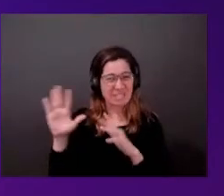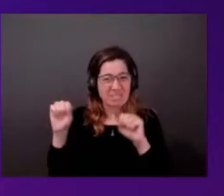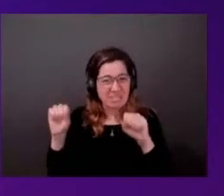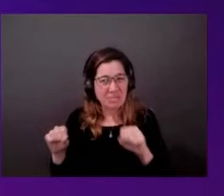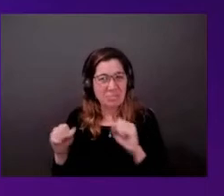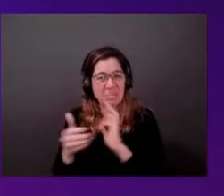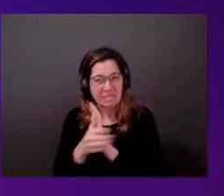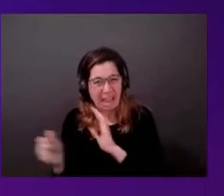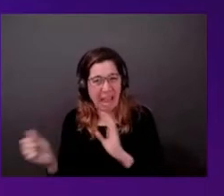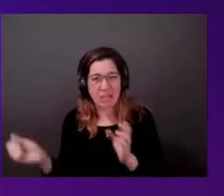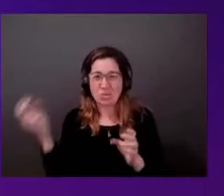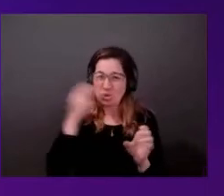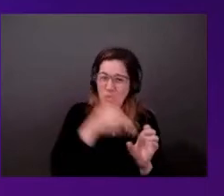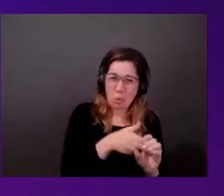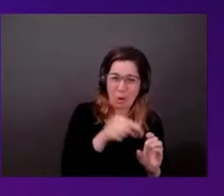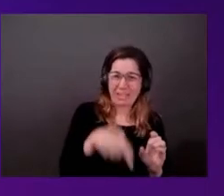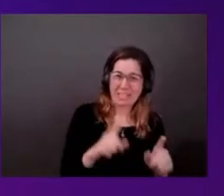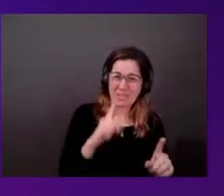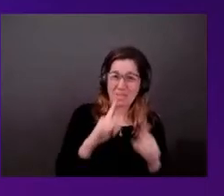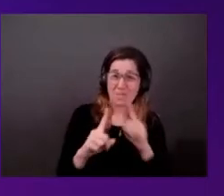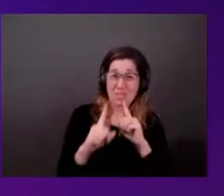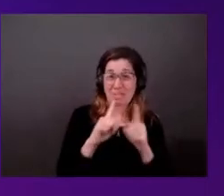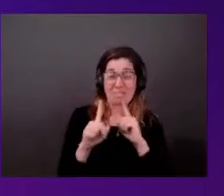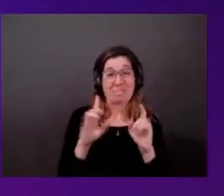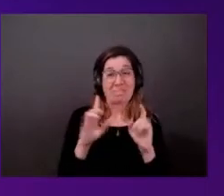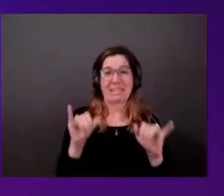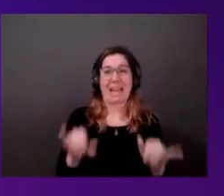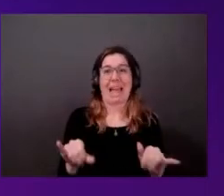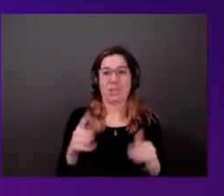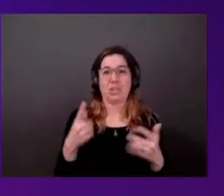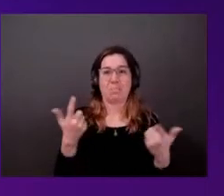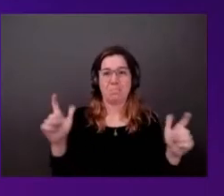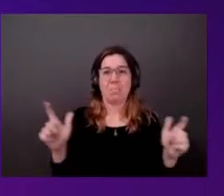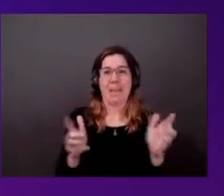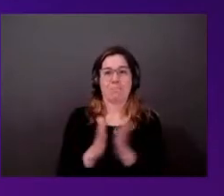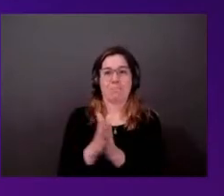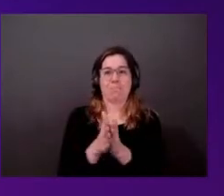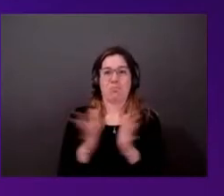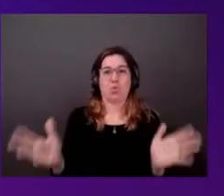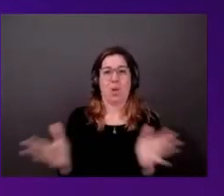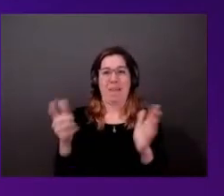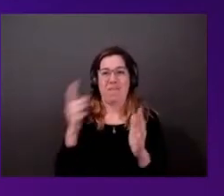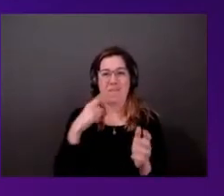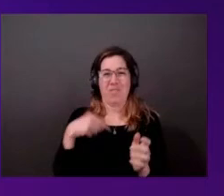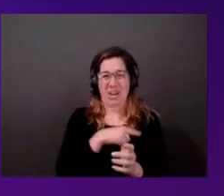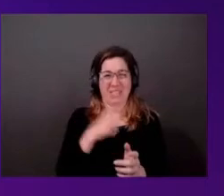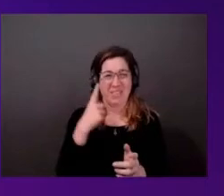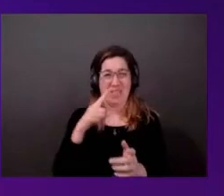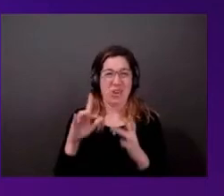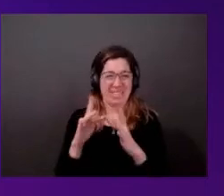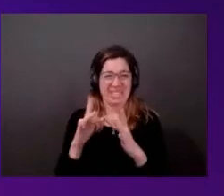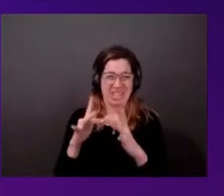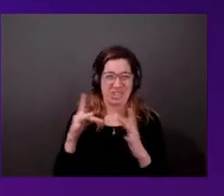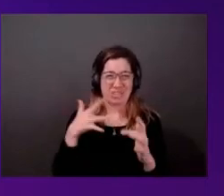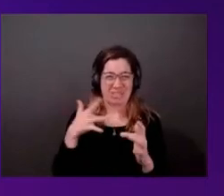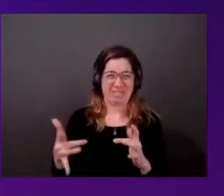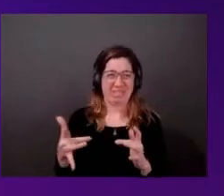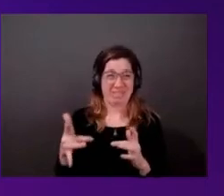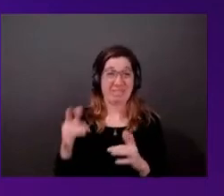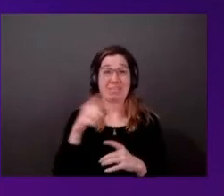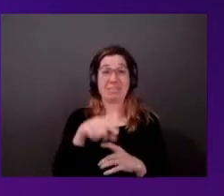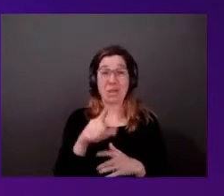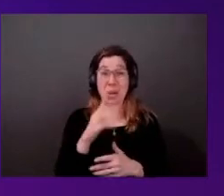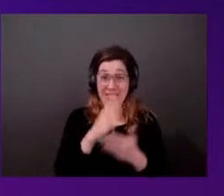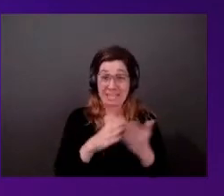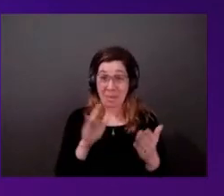so those have been really big drivers for us with digital twins. One of those drivers is the amount of data that we're starting to aggregate. As we